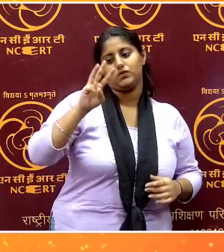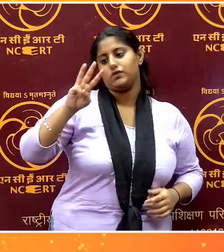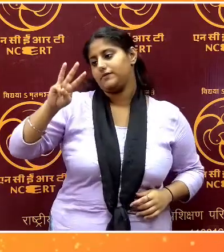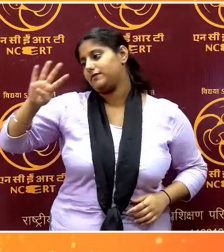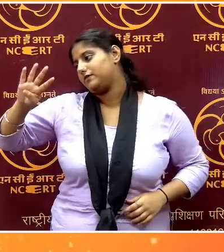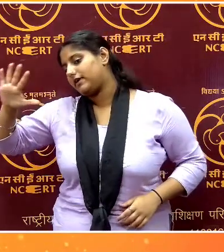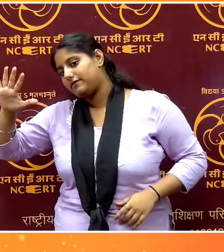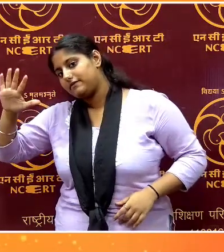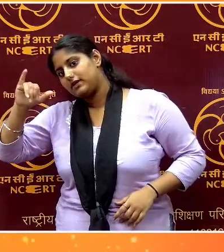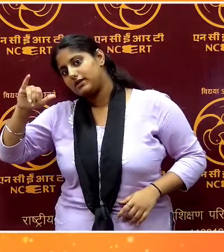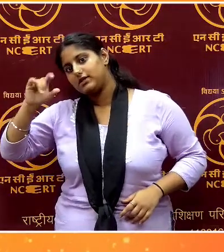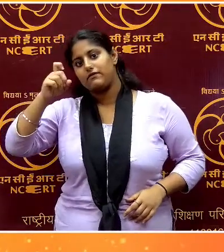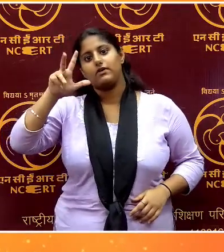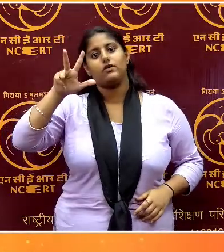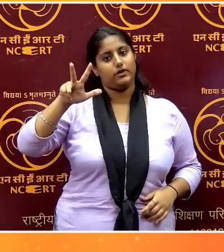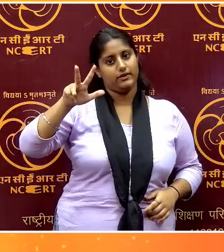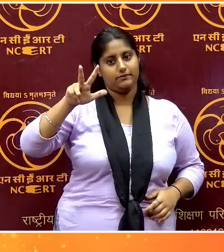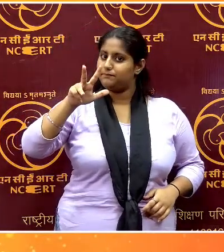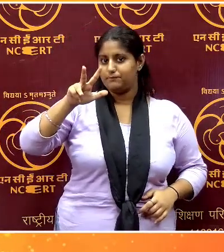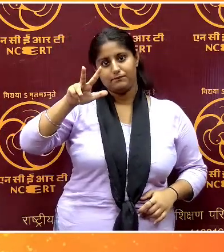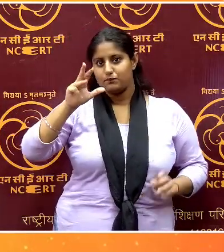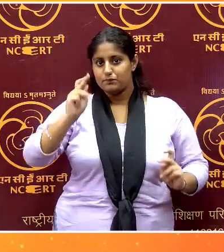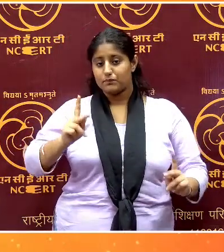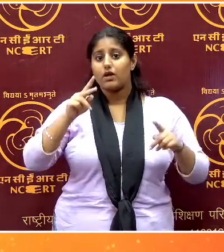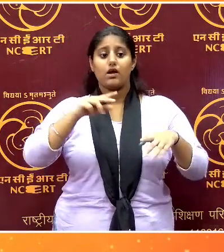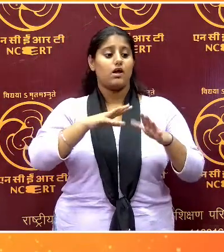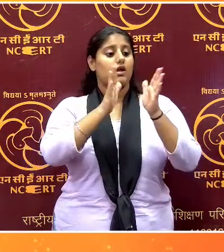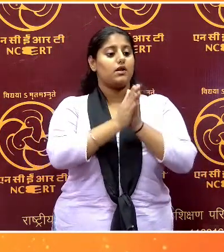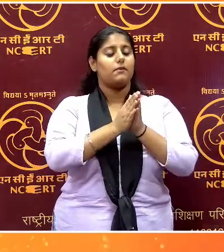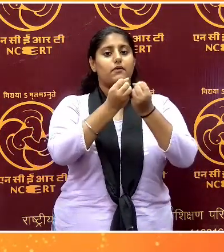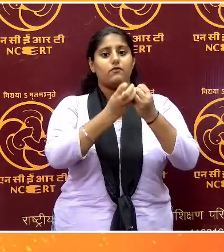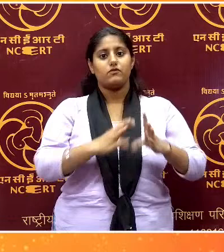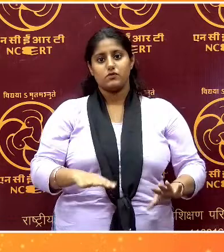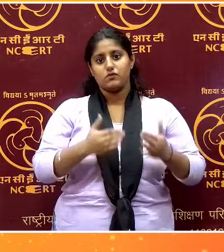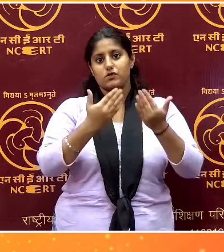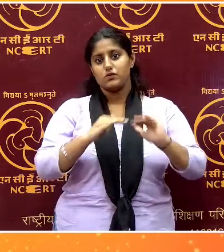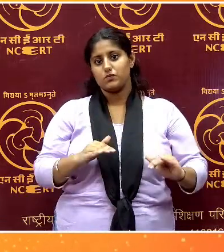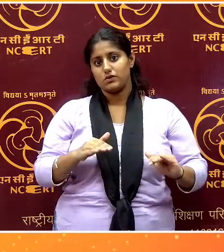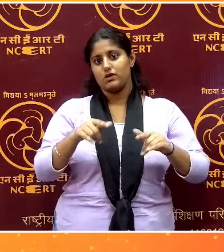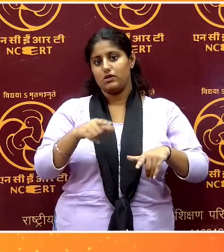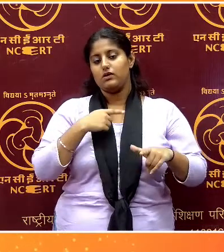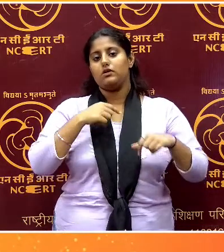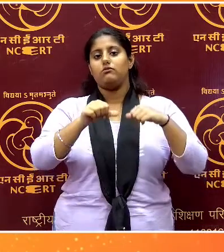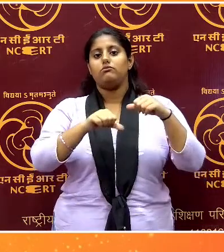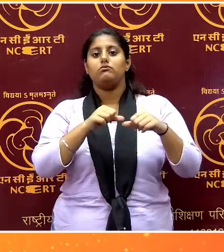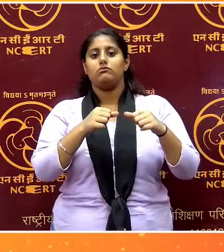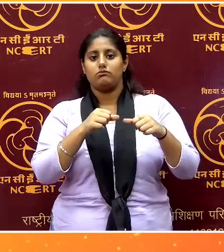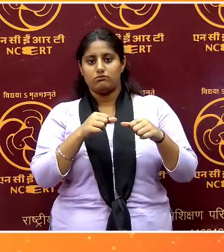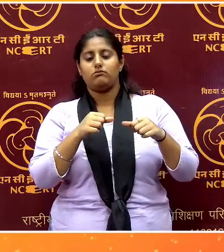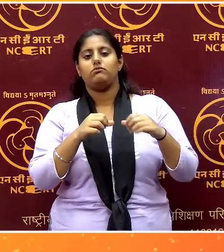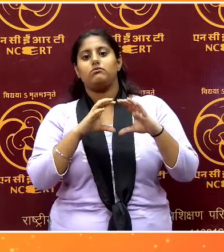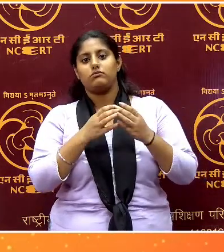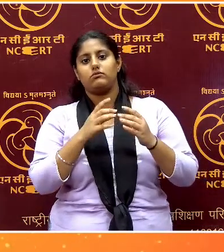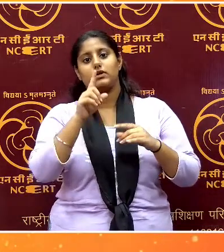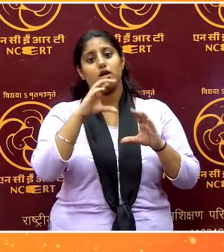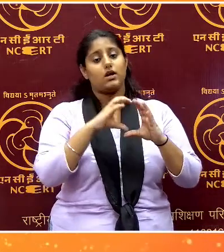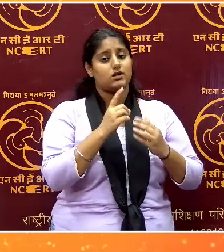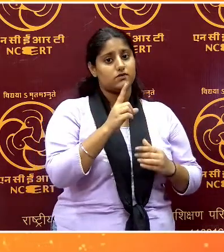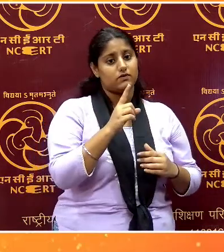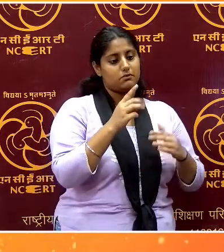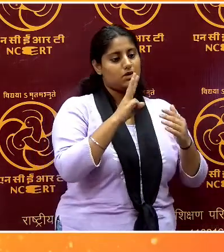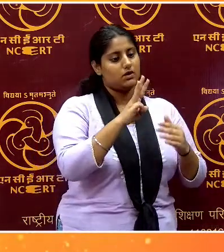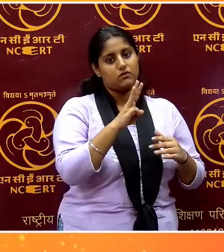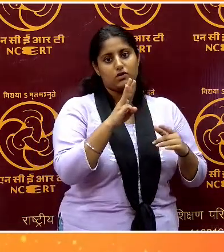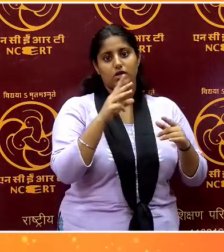4, 5, 6, 7 and 8. Number of students he wrote against the classes. In class 1, Srijan, 3 students